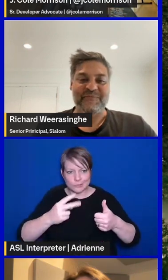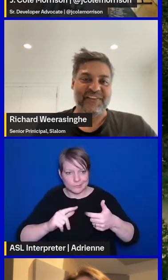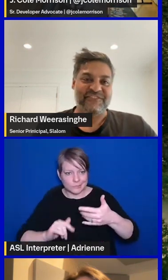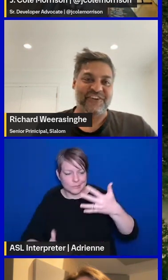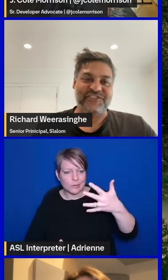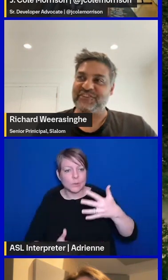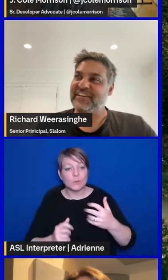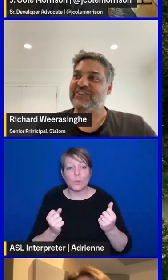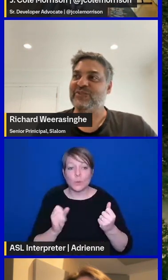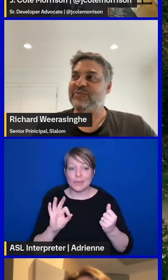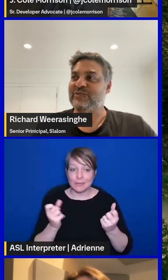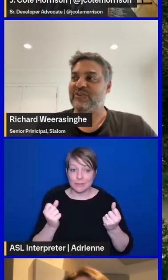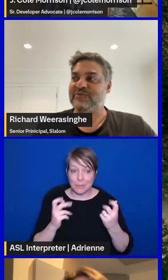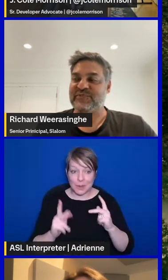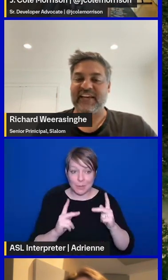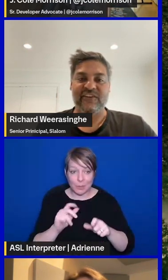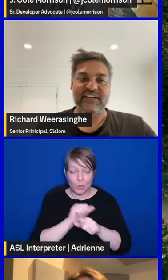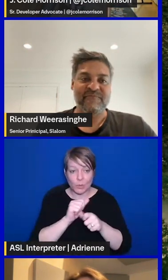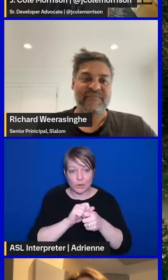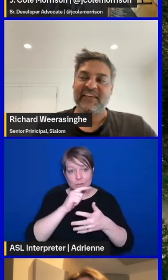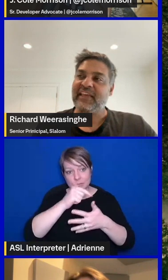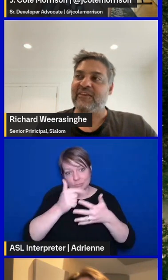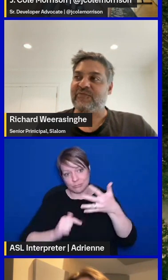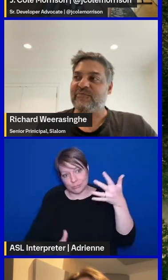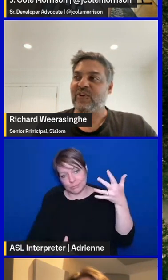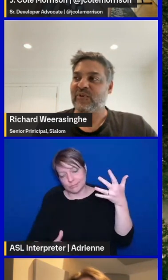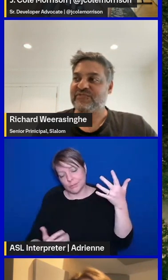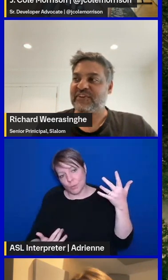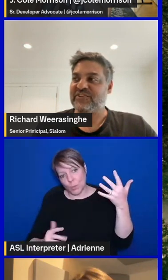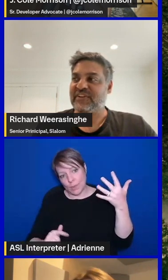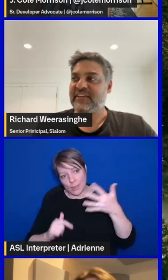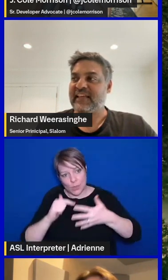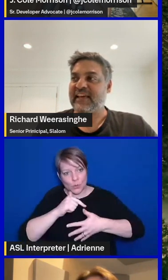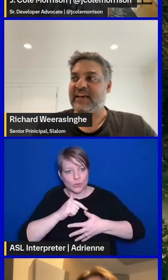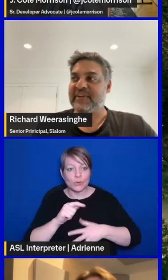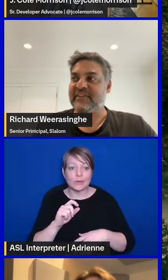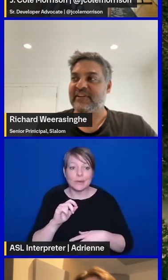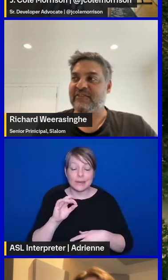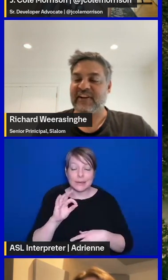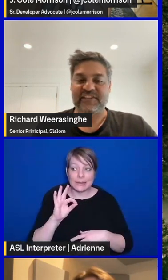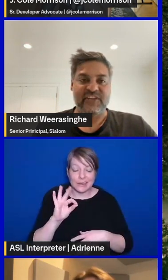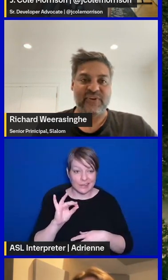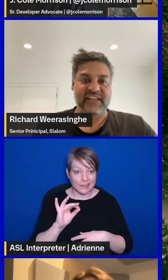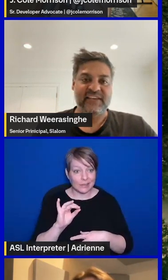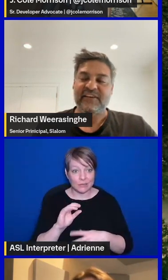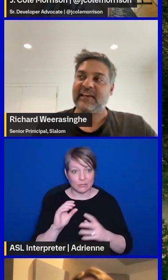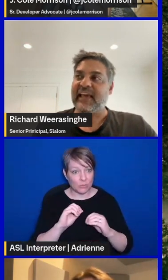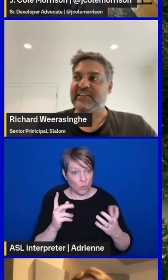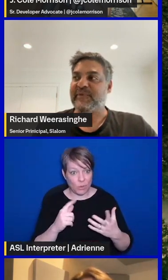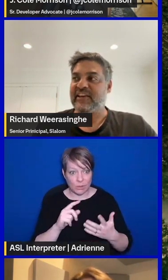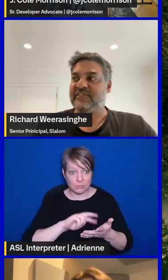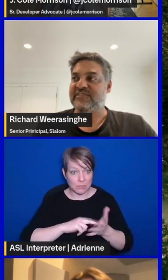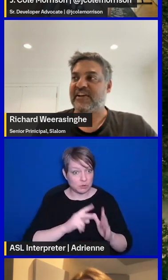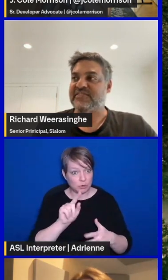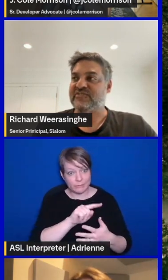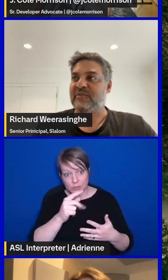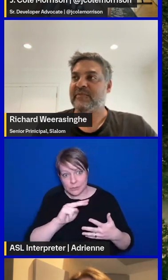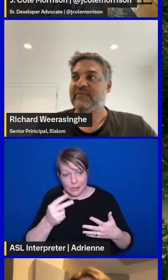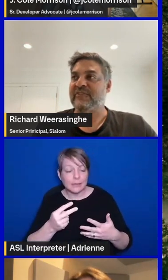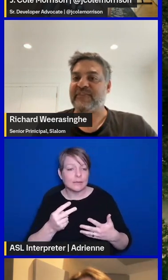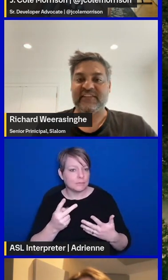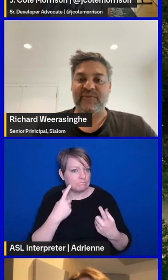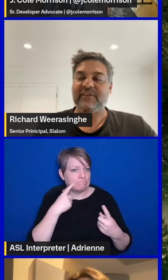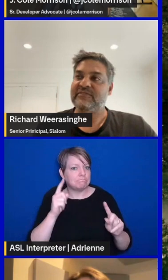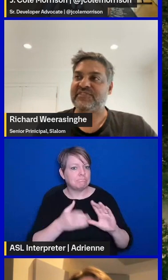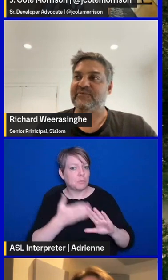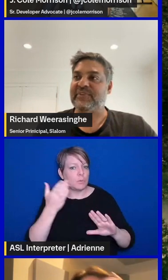lot of people are fine-tuning, your jobs will take longer. If no one's fine-tuning, they happen relatively quickly, and depending on the size of the job. Oh,